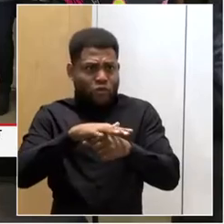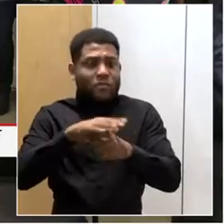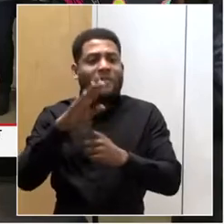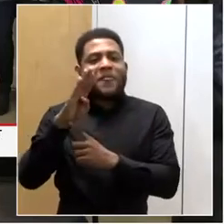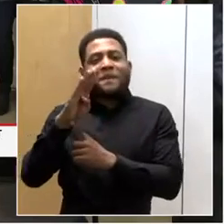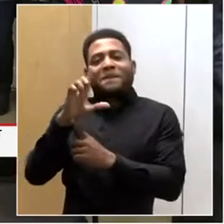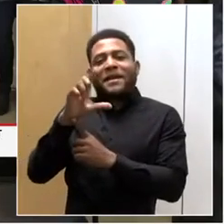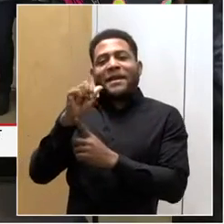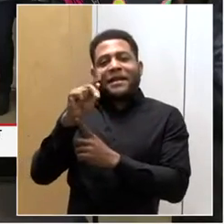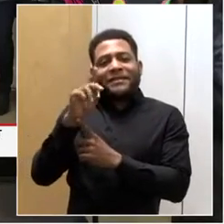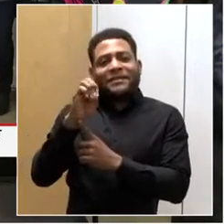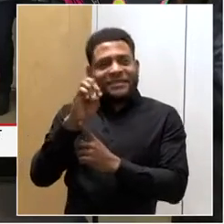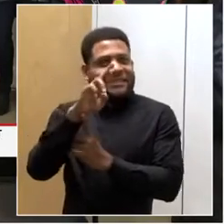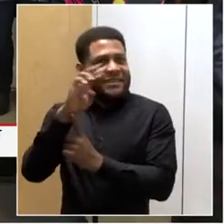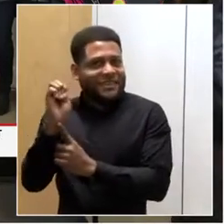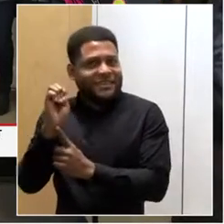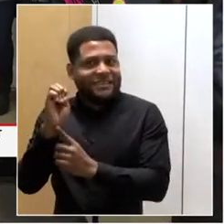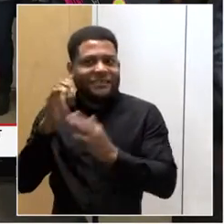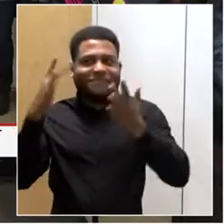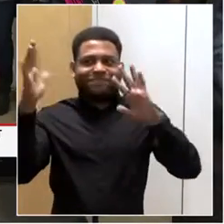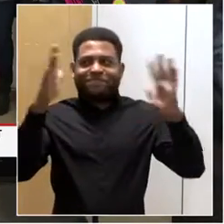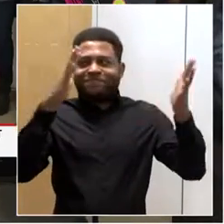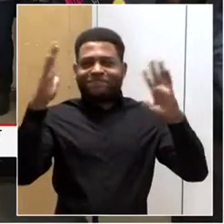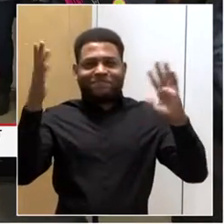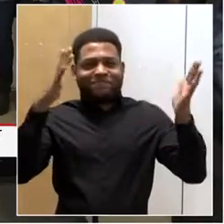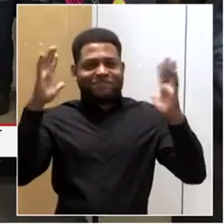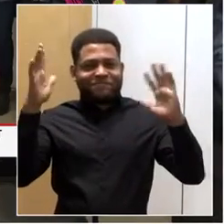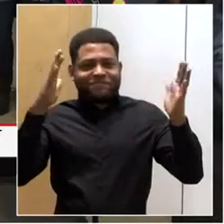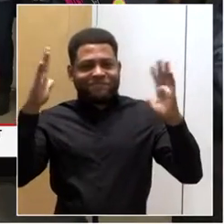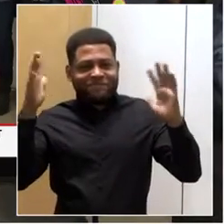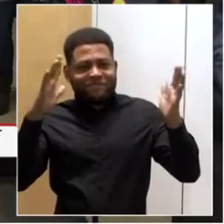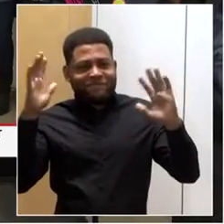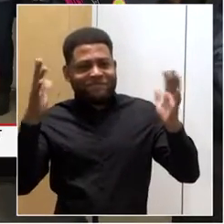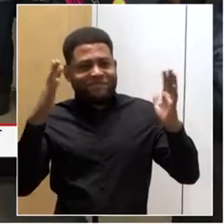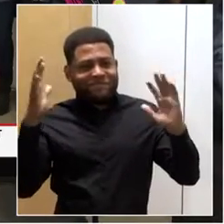being courageous in opening up to,